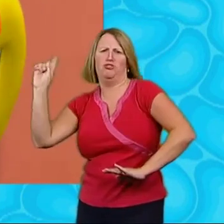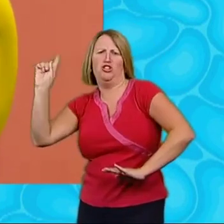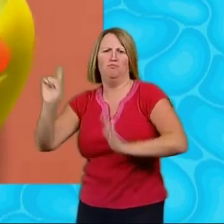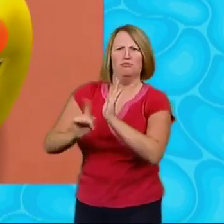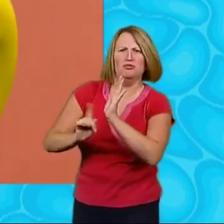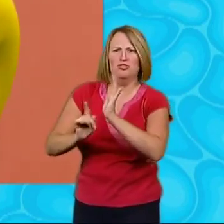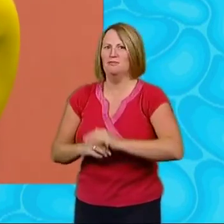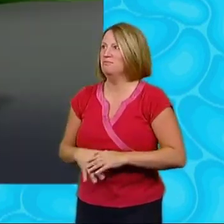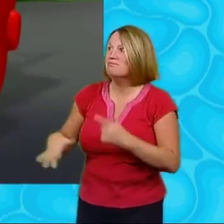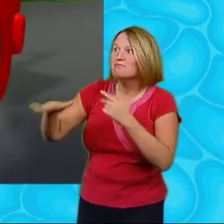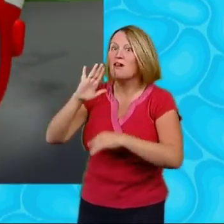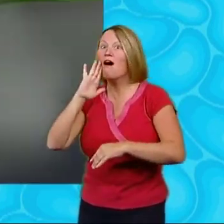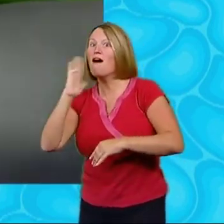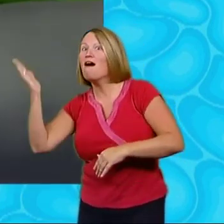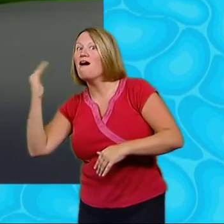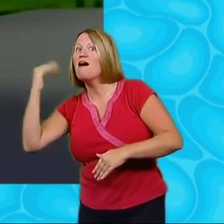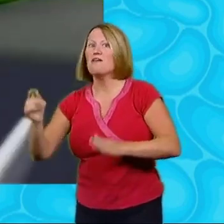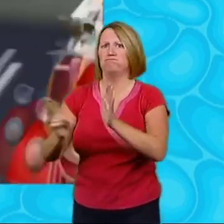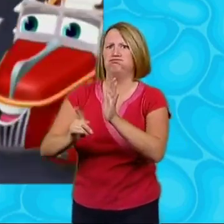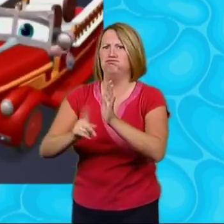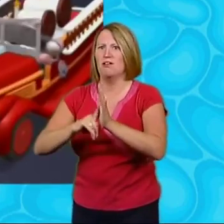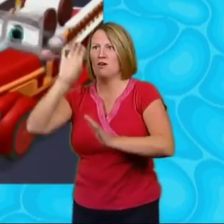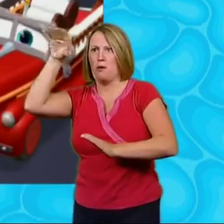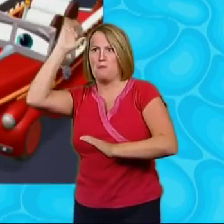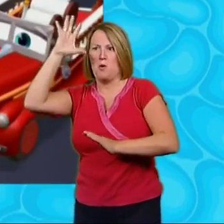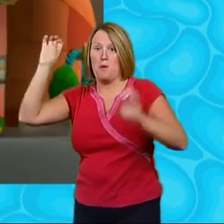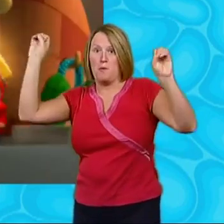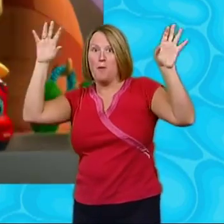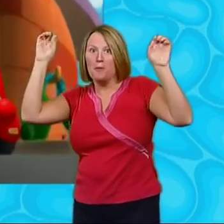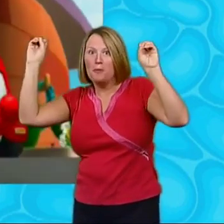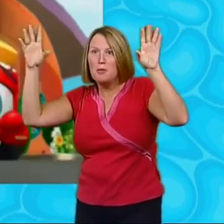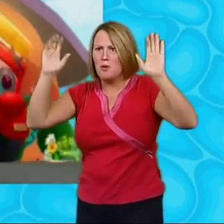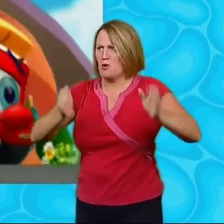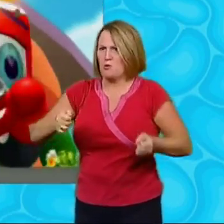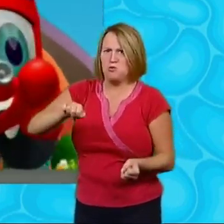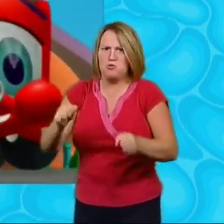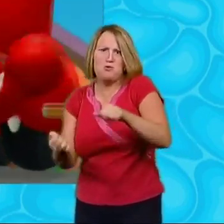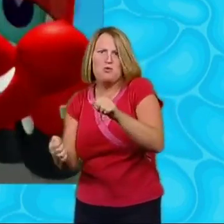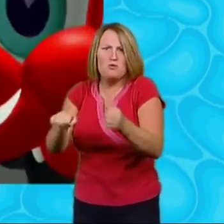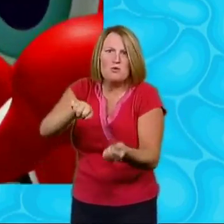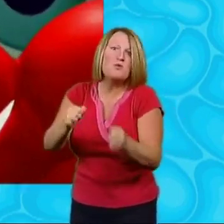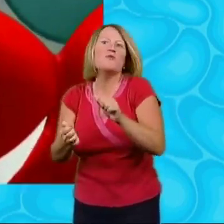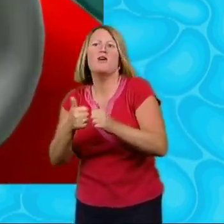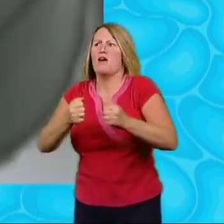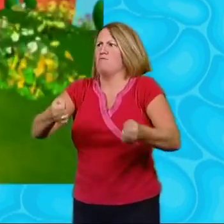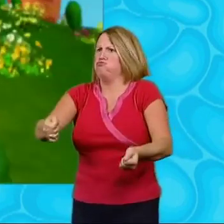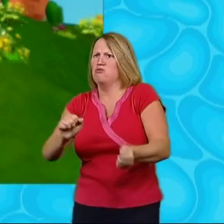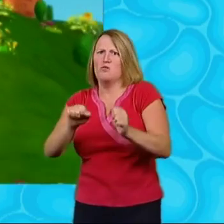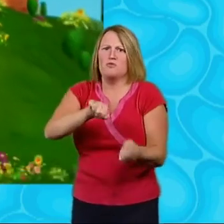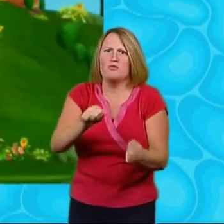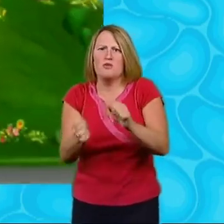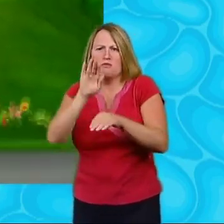there goes the bell. Zoom, zoom, zoom, rev up your engines, here comes Finley and all his